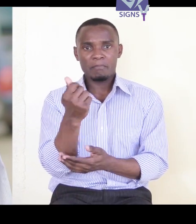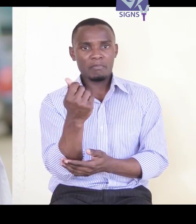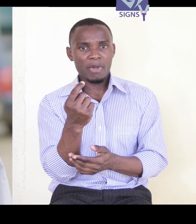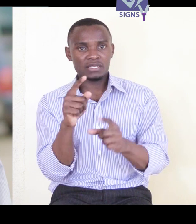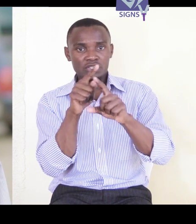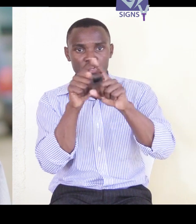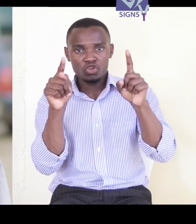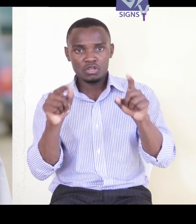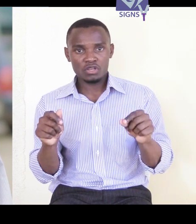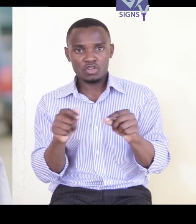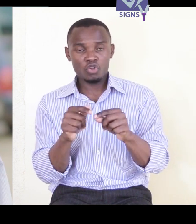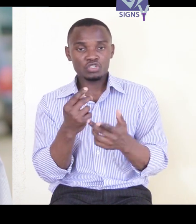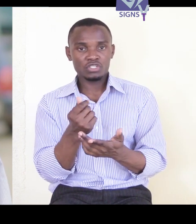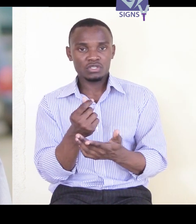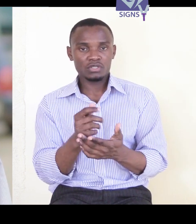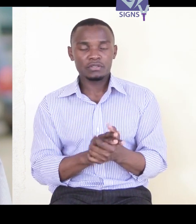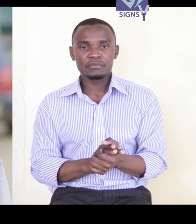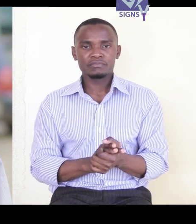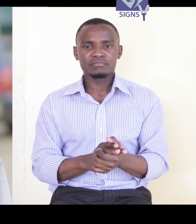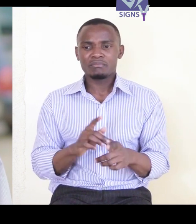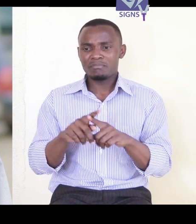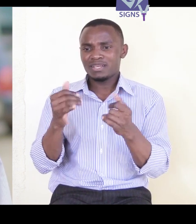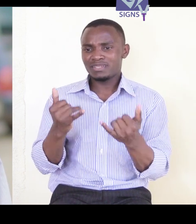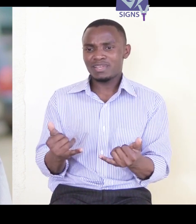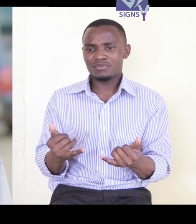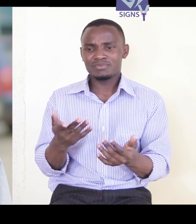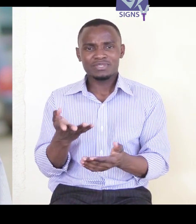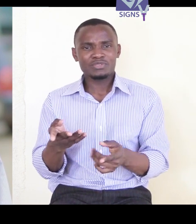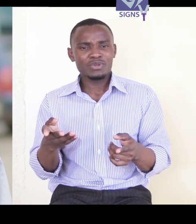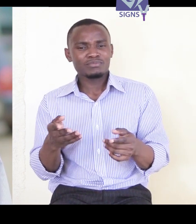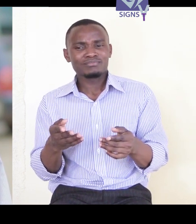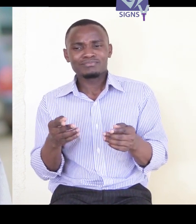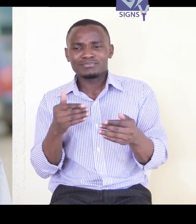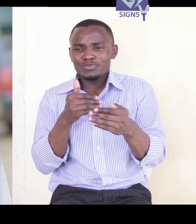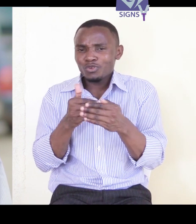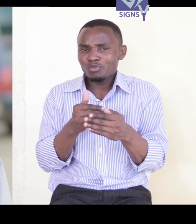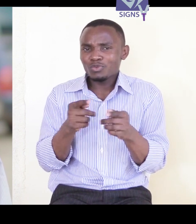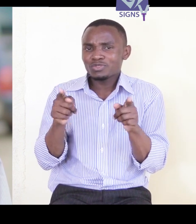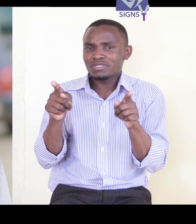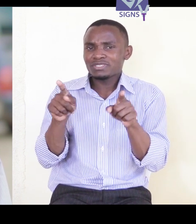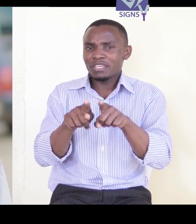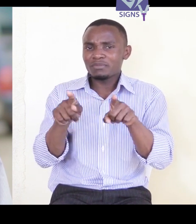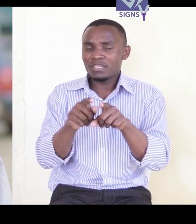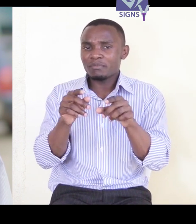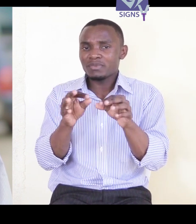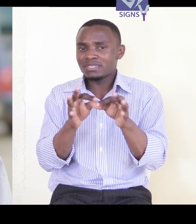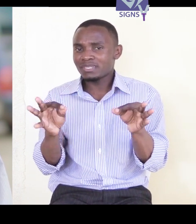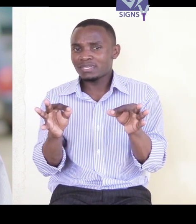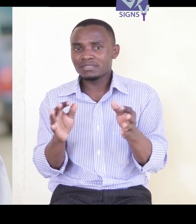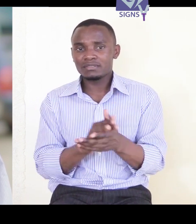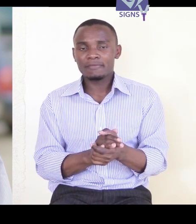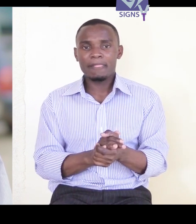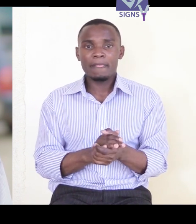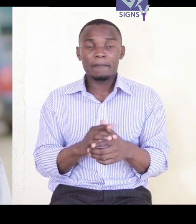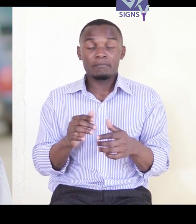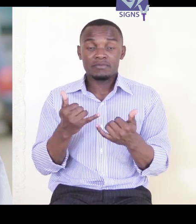understand some differences. But now with the new 500, the new 1000, they are almost of the same size. The old